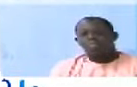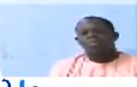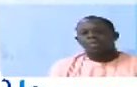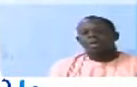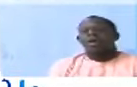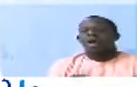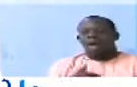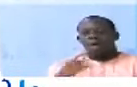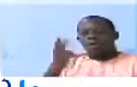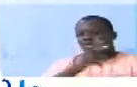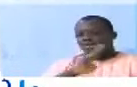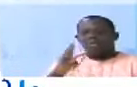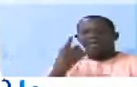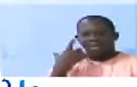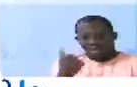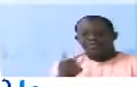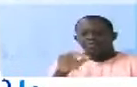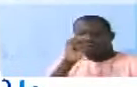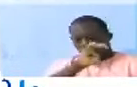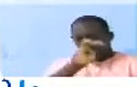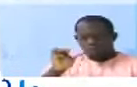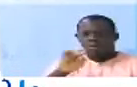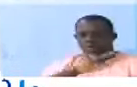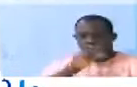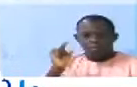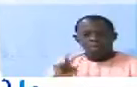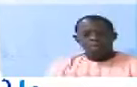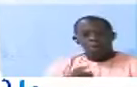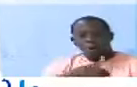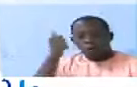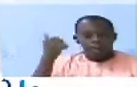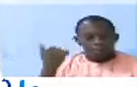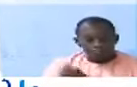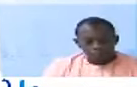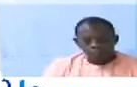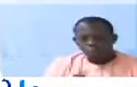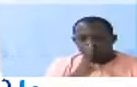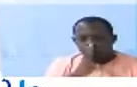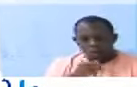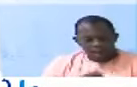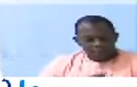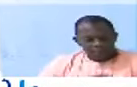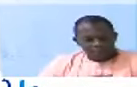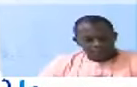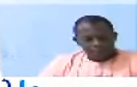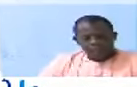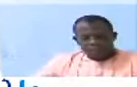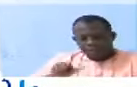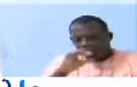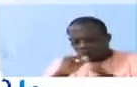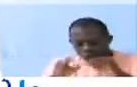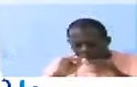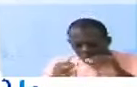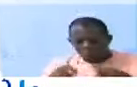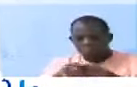We don't like to go into names, but certain people became so panicked that they started talking by themselves.